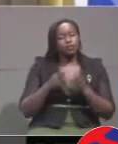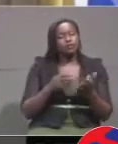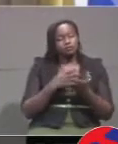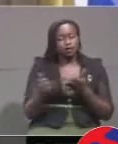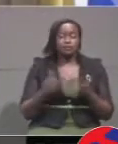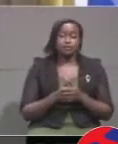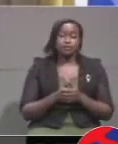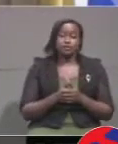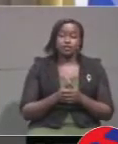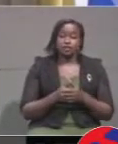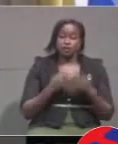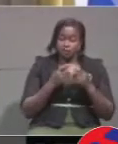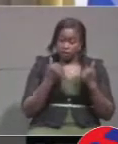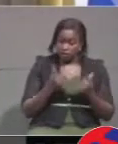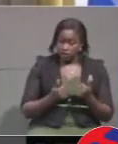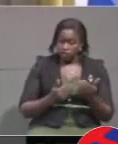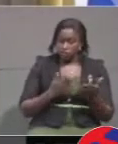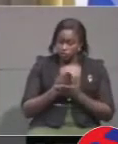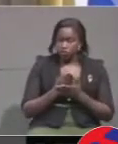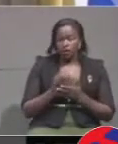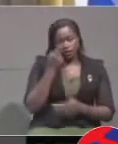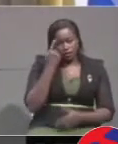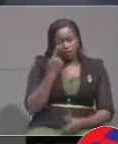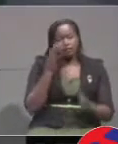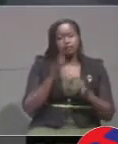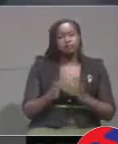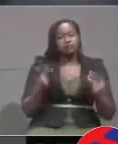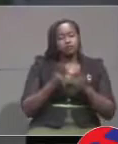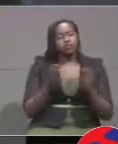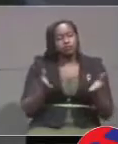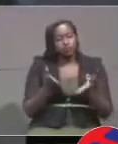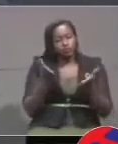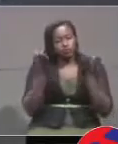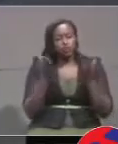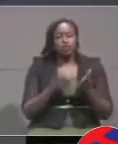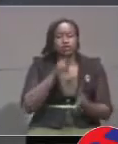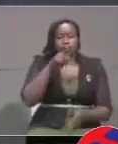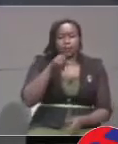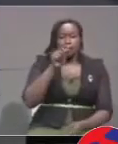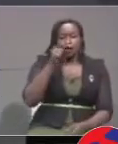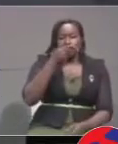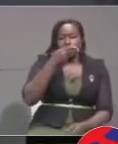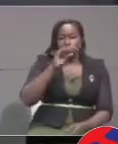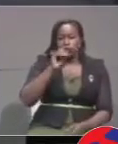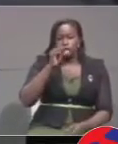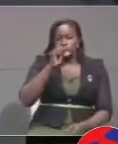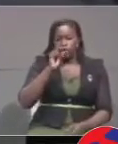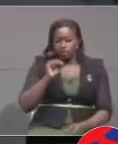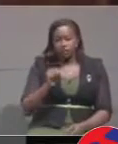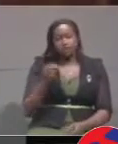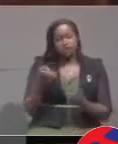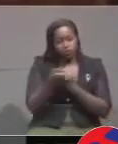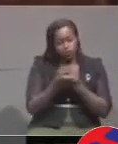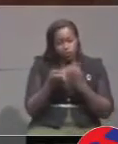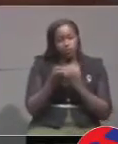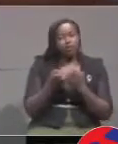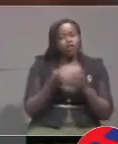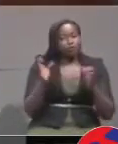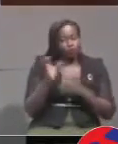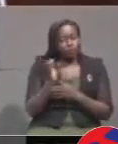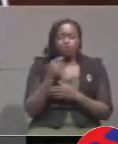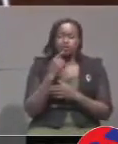our police. I've seen how they have handled it. Because I think the army have, by the court martial. By the court martials from